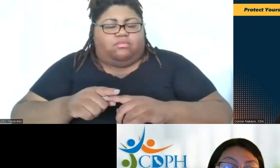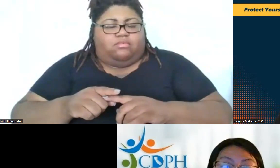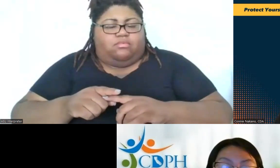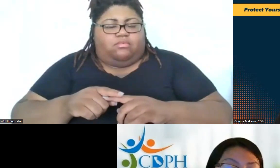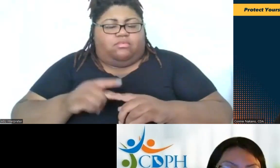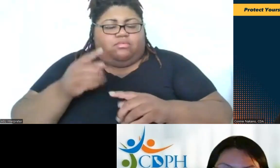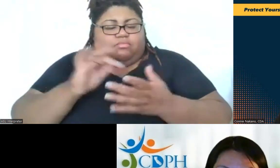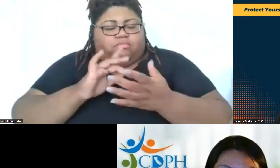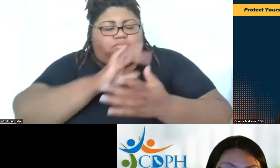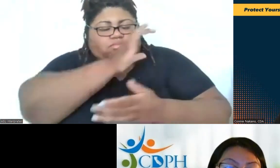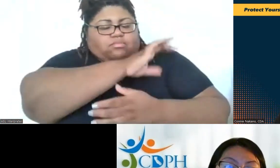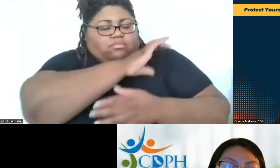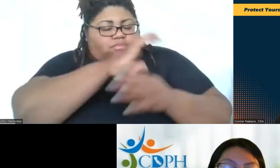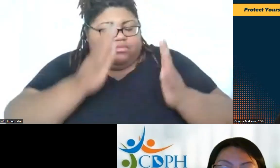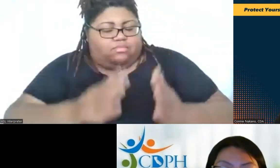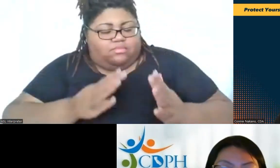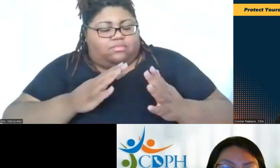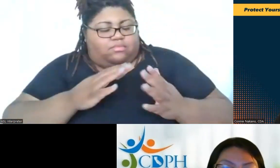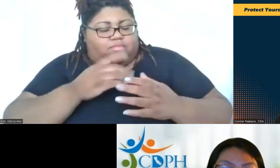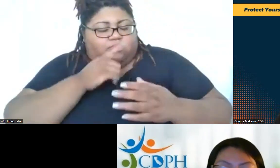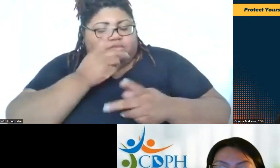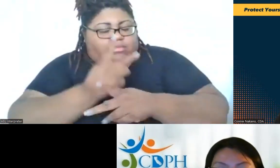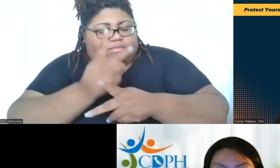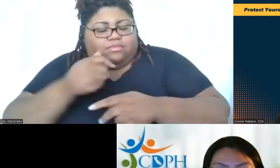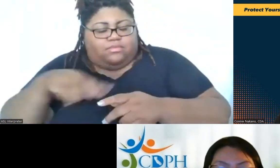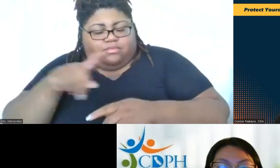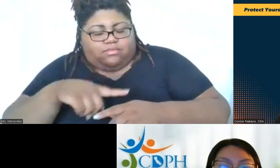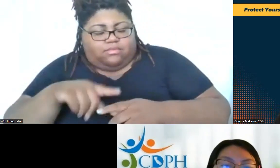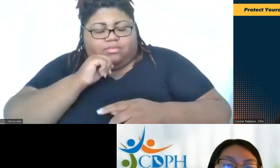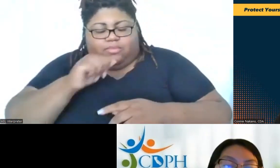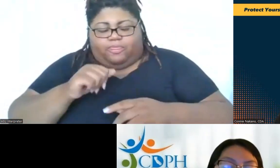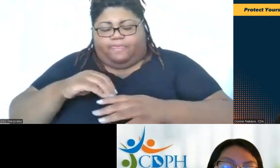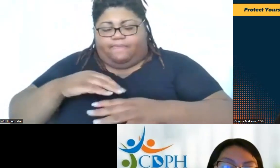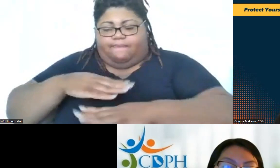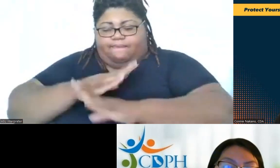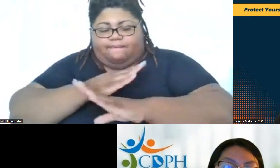them, like, don't place such a high bar of proof around that positive COVID test.